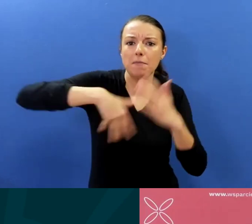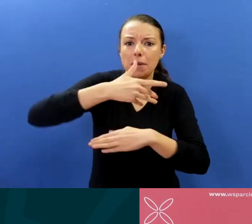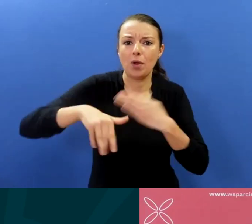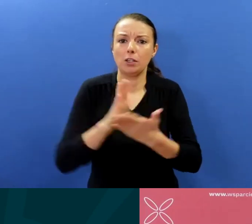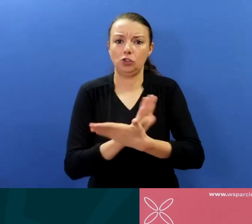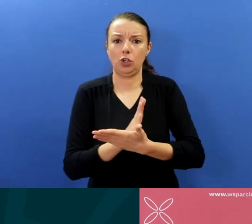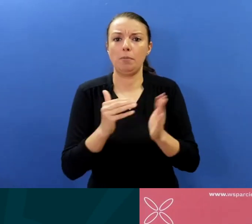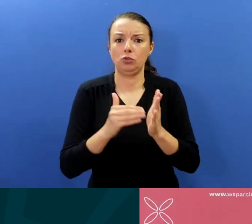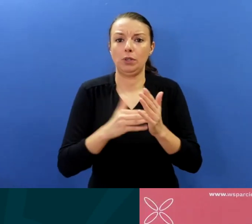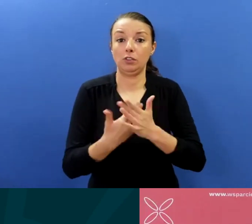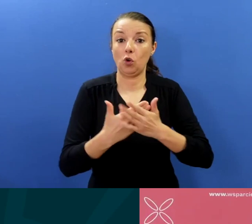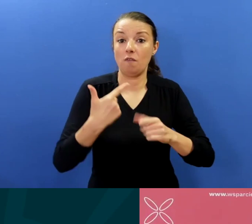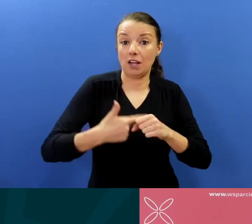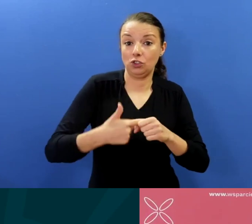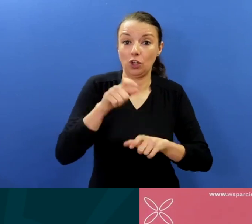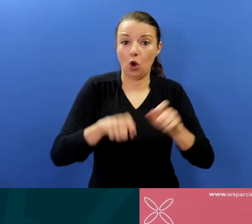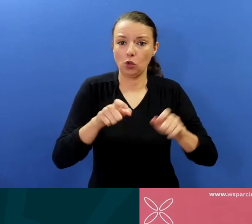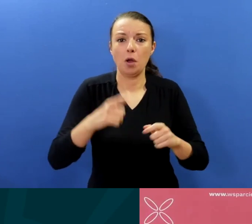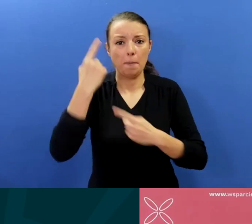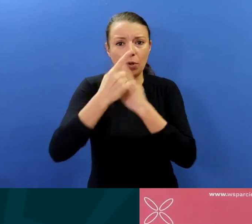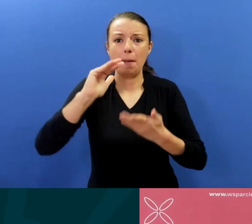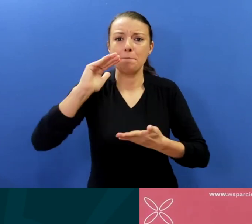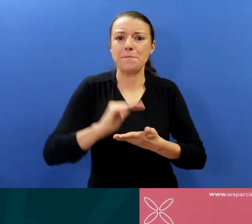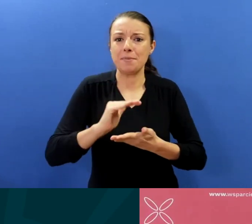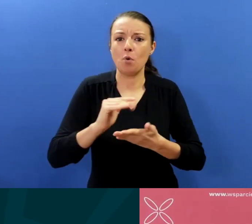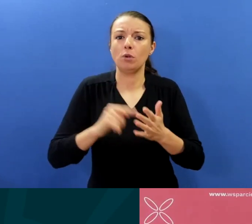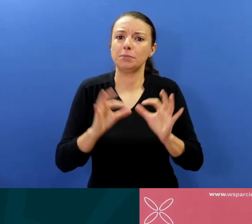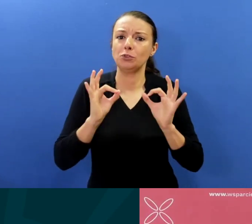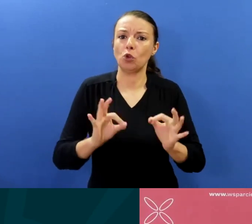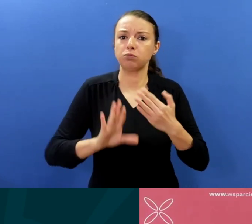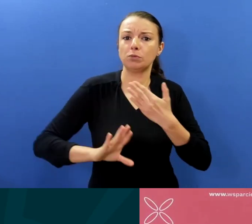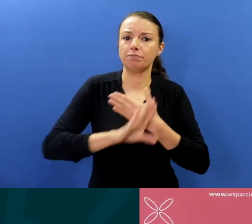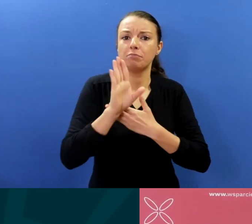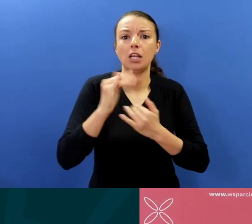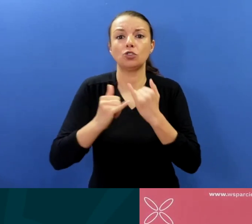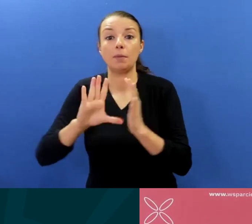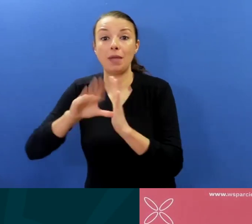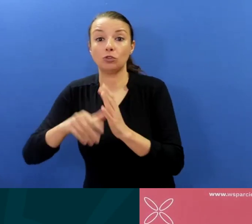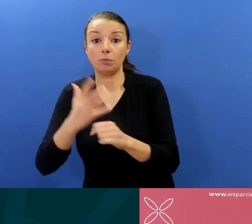a citizen assembly. For 50,000, we'd say between 20 and 30.